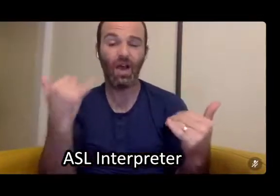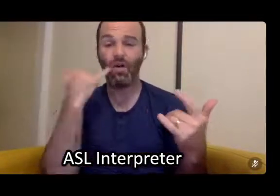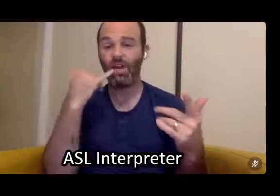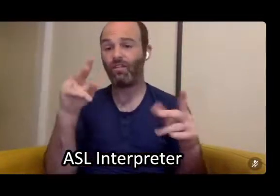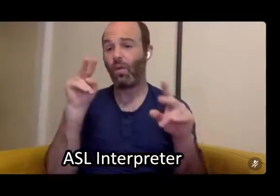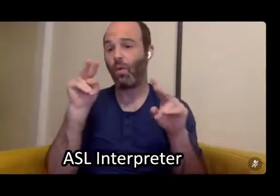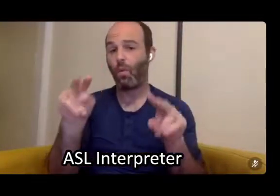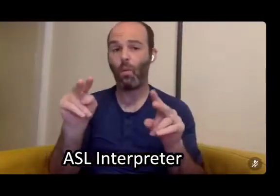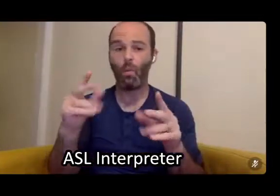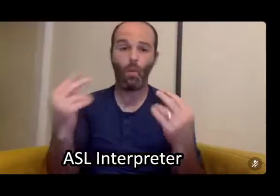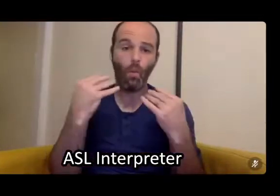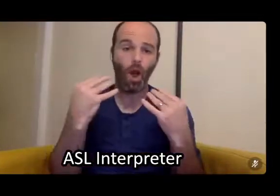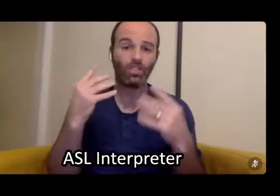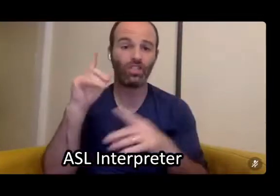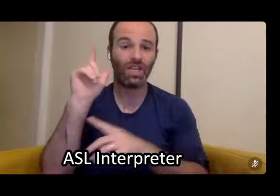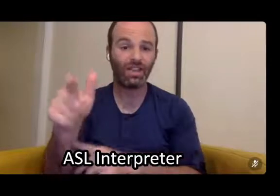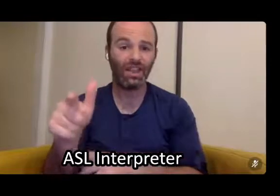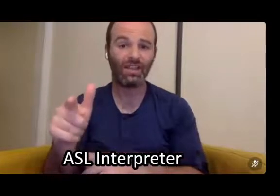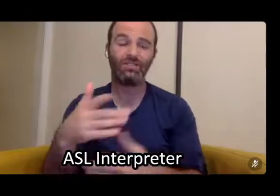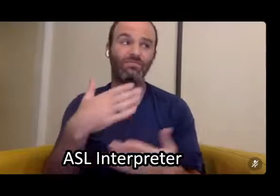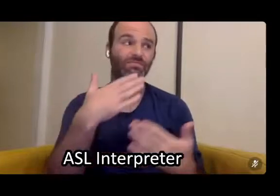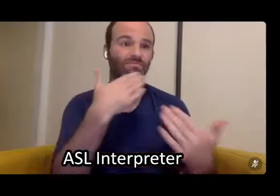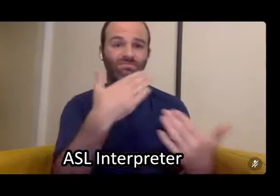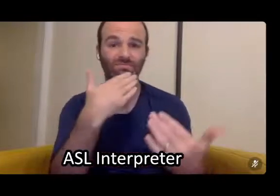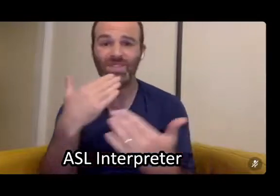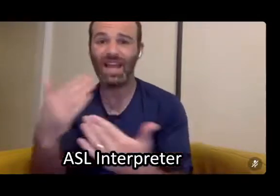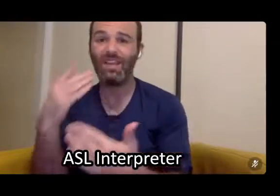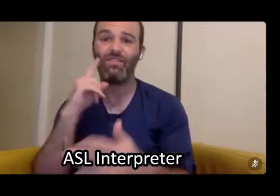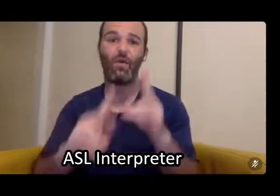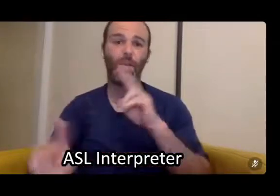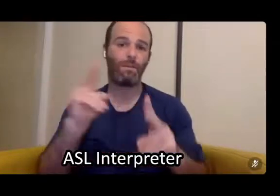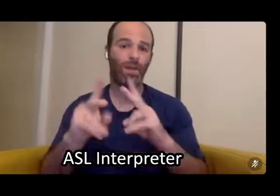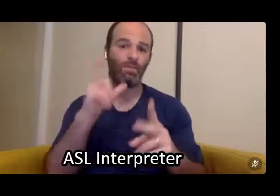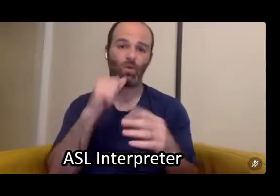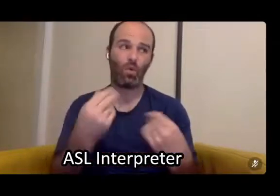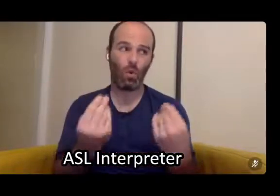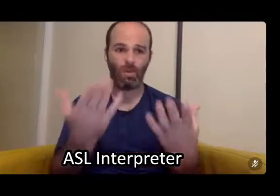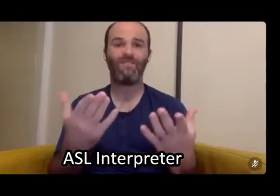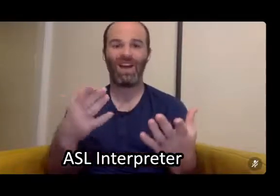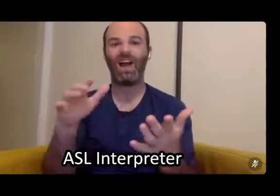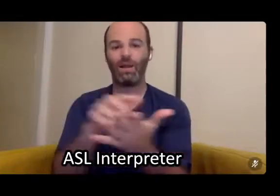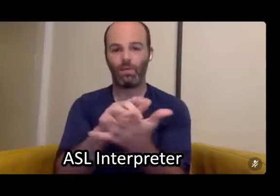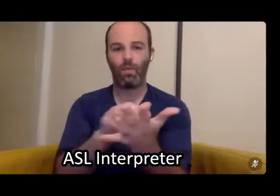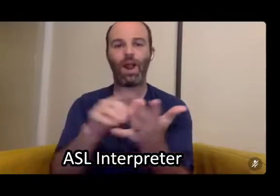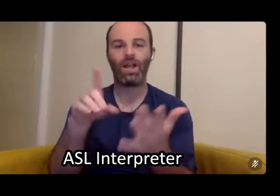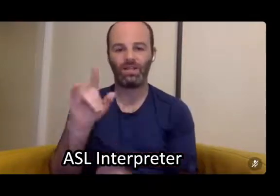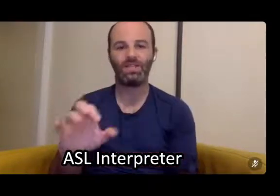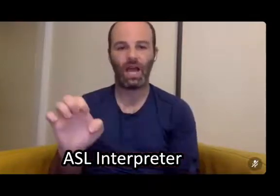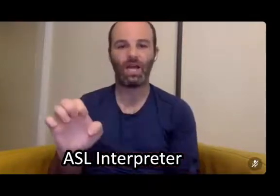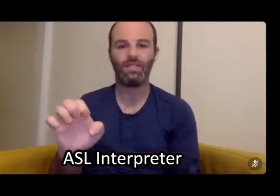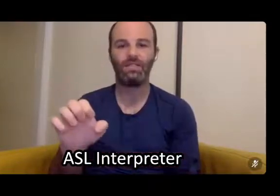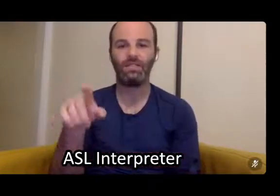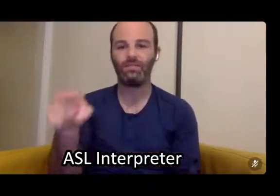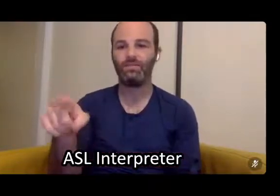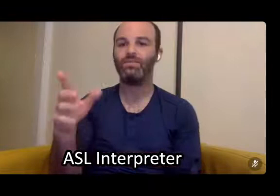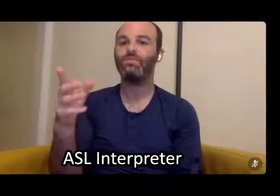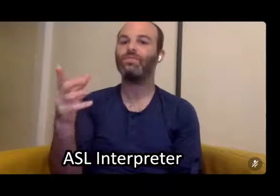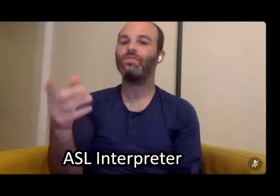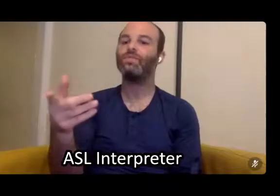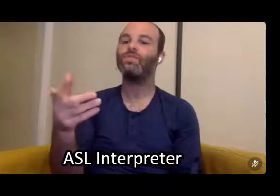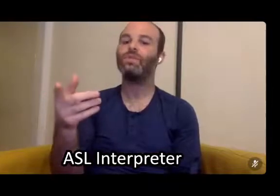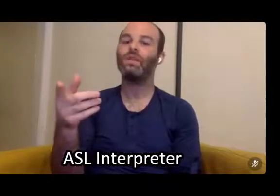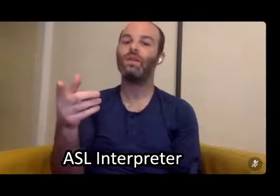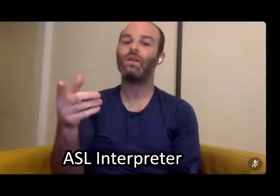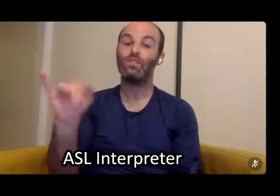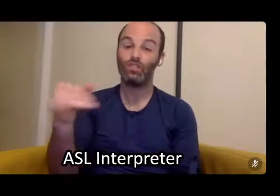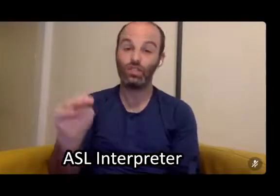Yeah. But seriously, like, not to go off on a tangent, but a lot of blind folks and disabled folks